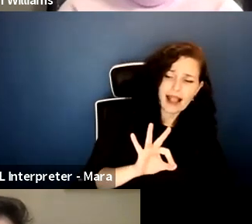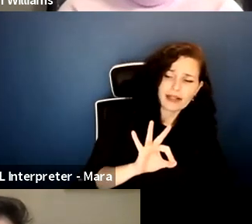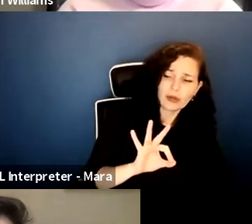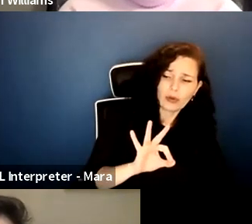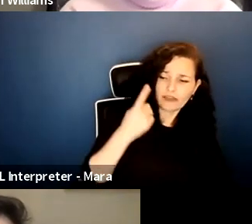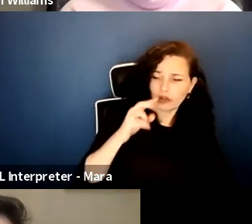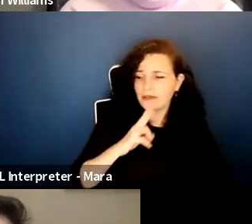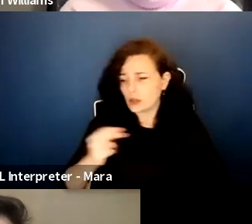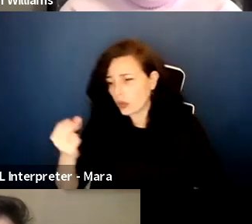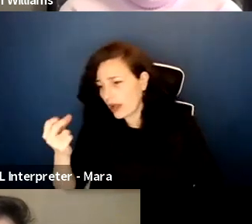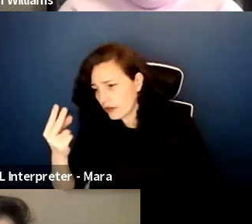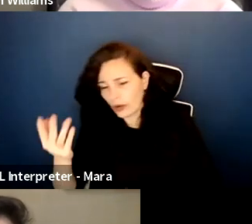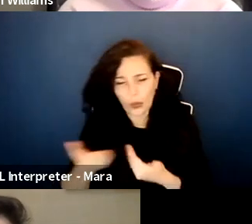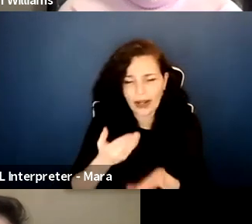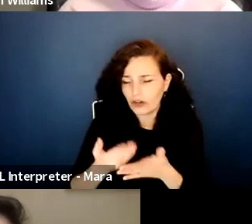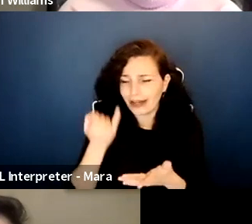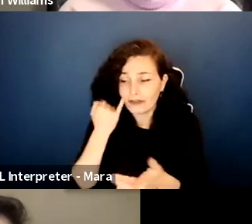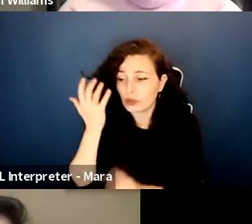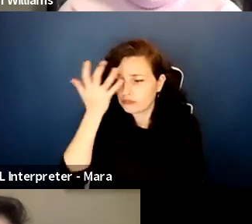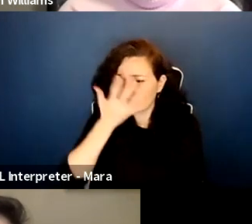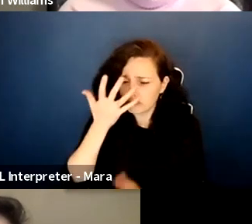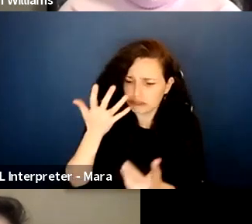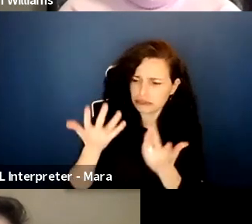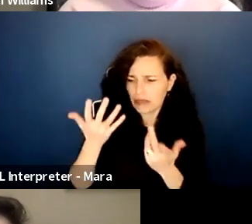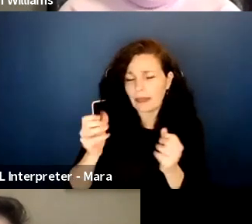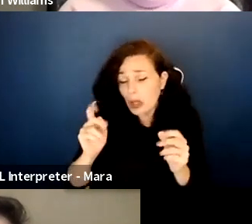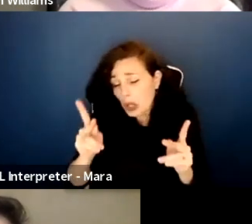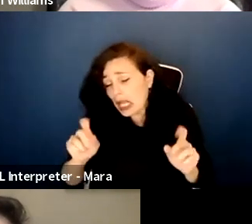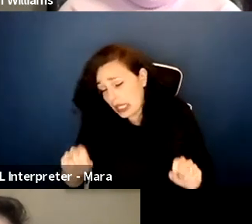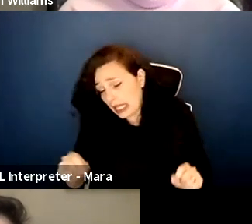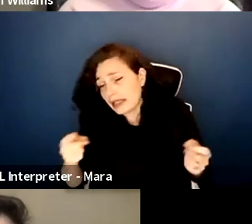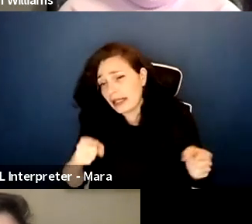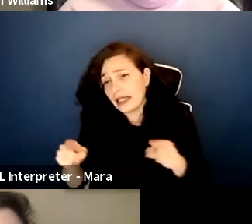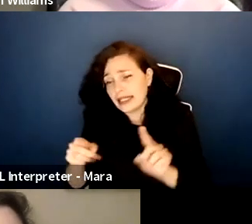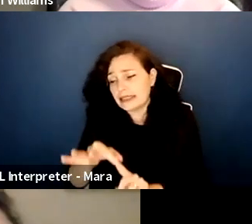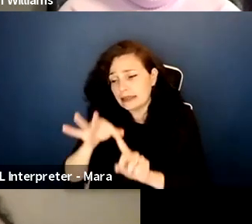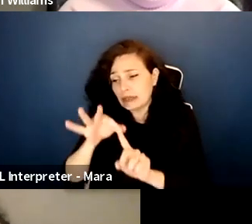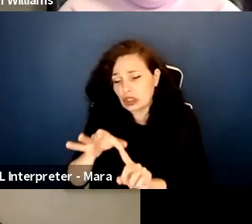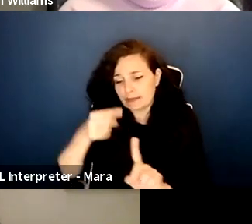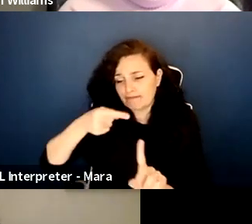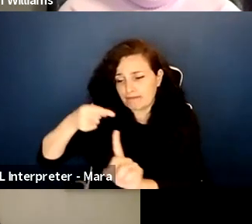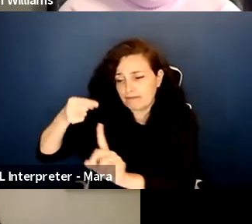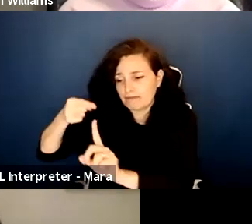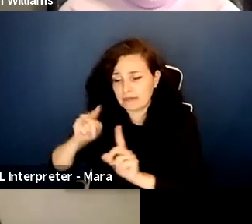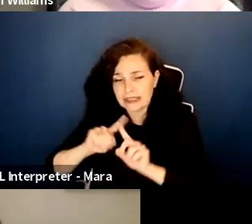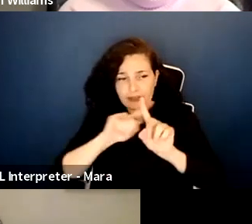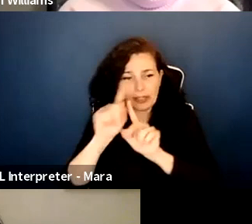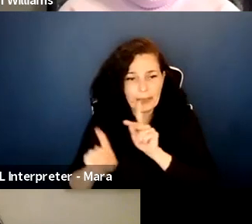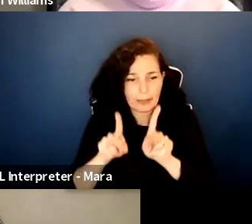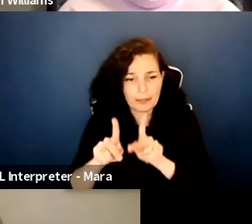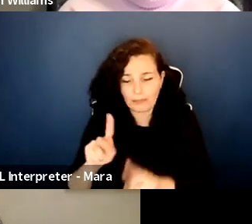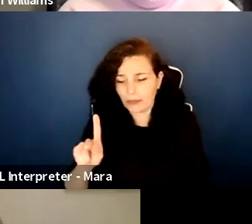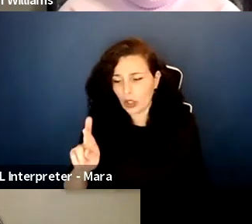12-year-old role and she looks 9, like, okay, Yeah. hey, it's It just really has, that's I think special it has, about that person. sorry, it does. I think for me, at